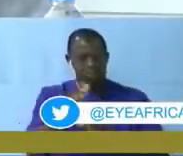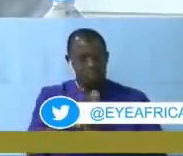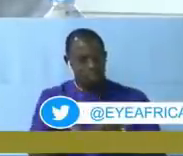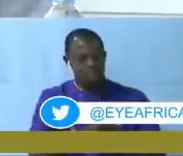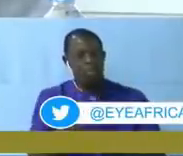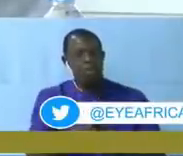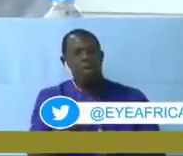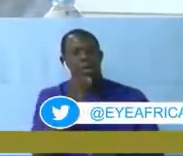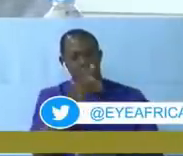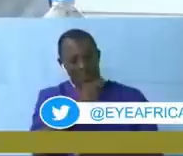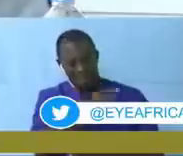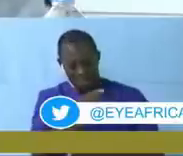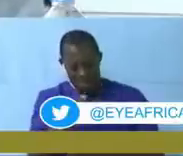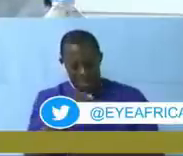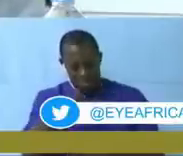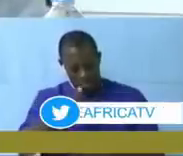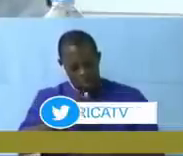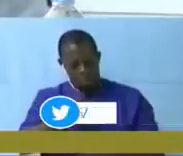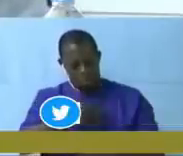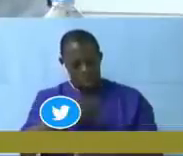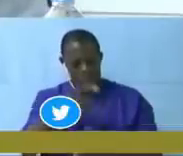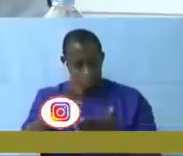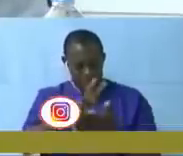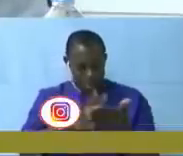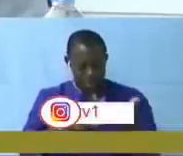this is what it says, and I will read with your permission.